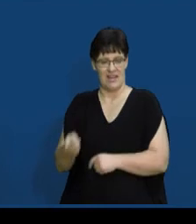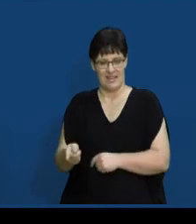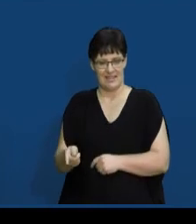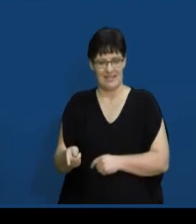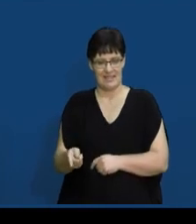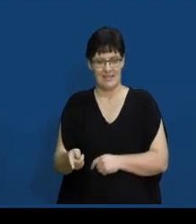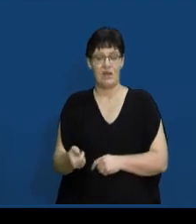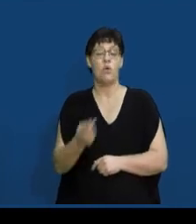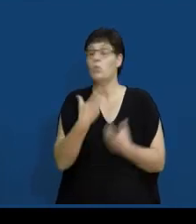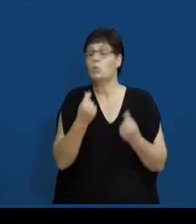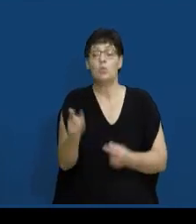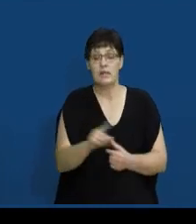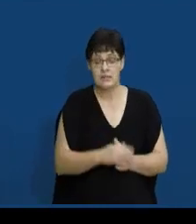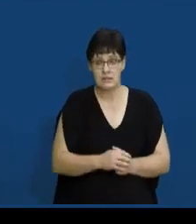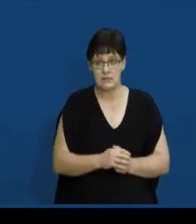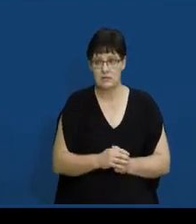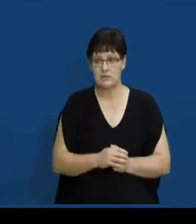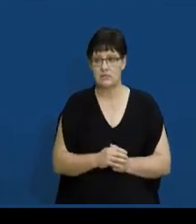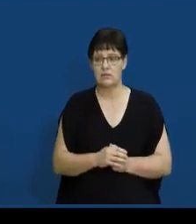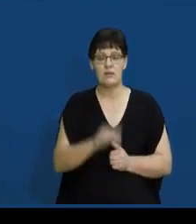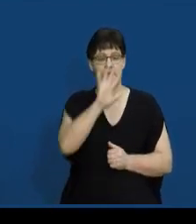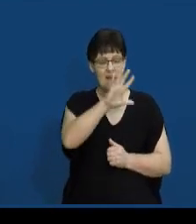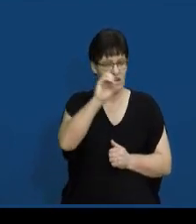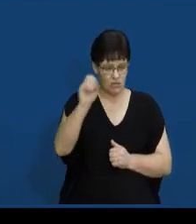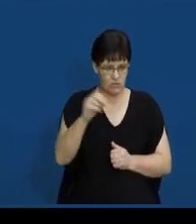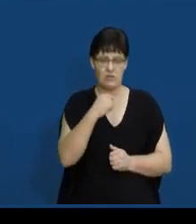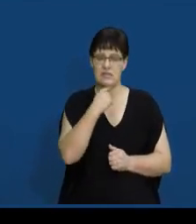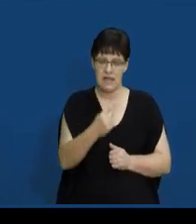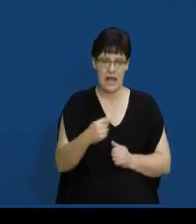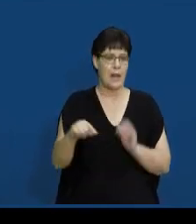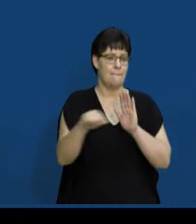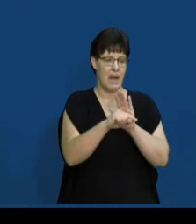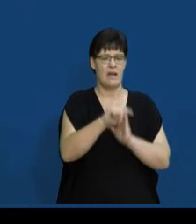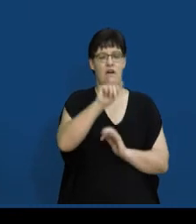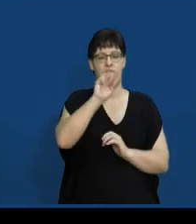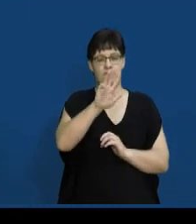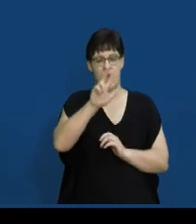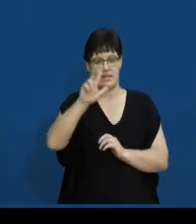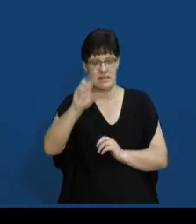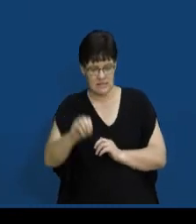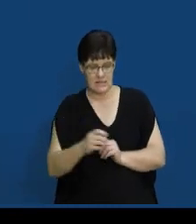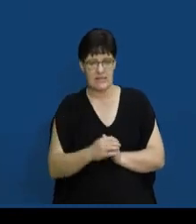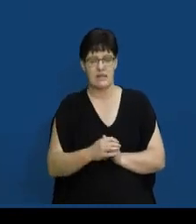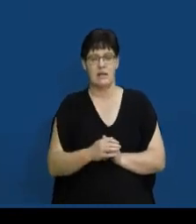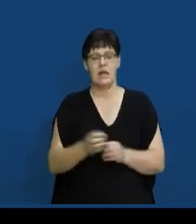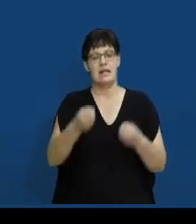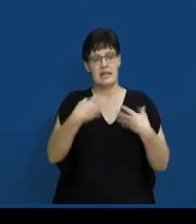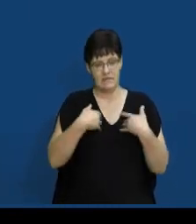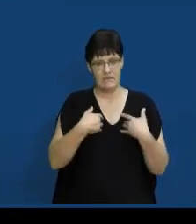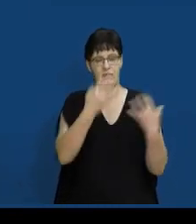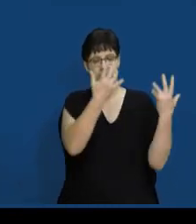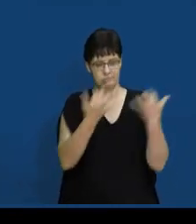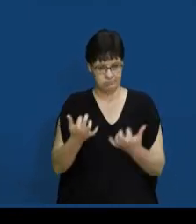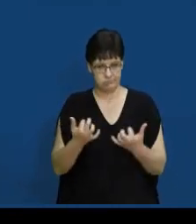do? Right, 500, we said 500 minus 480, the initial amount gave me a figure